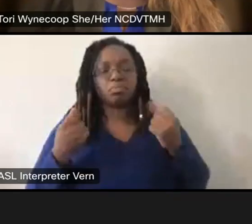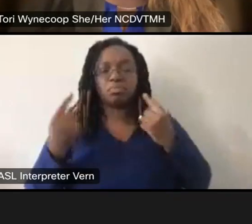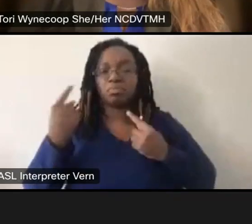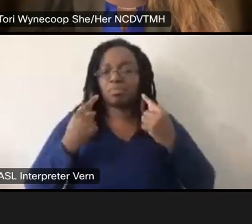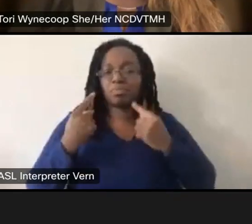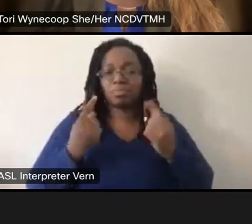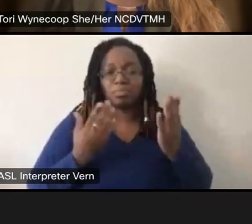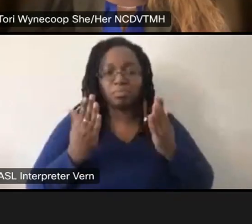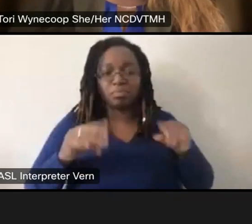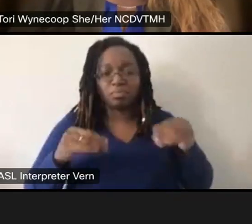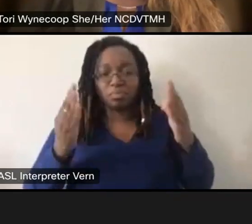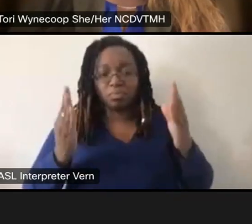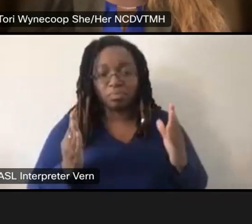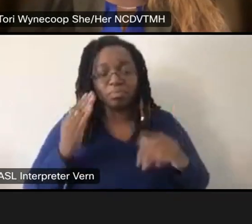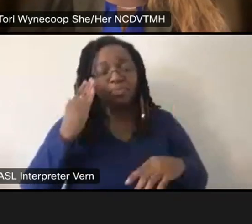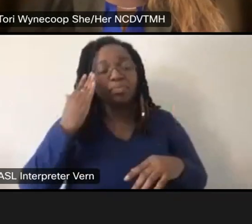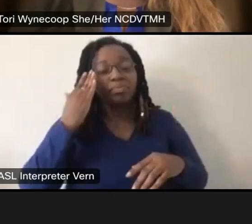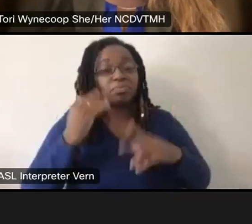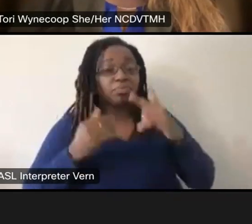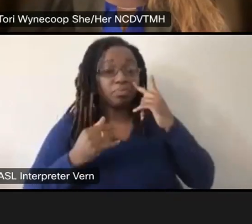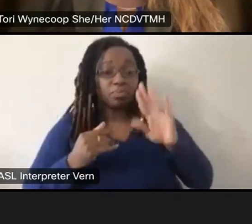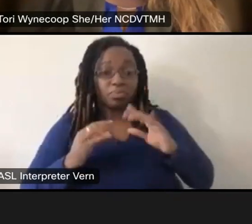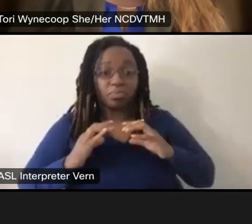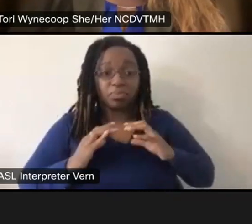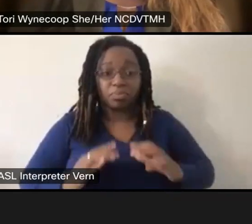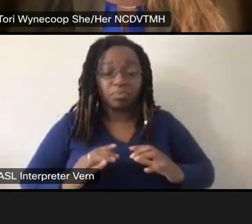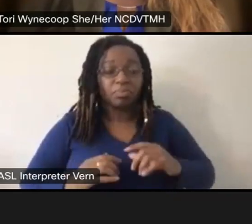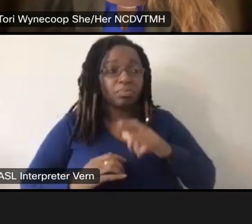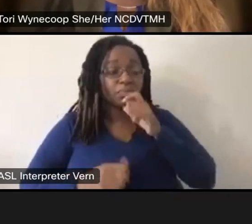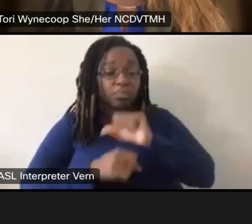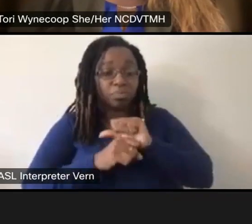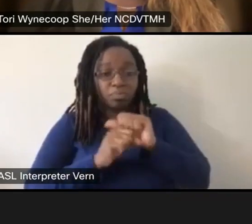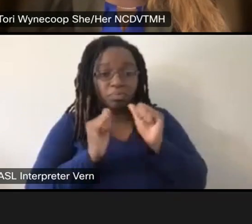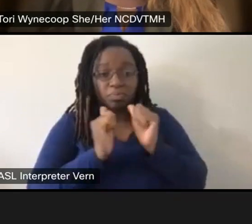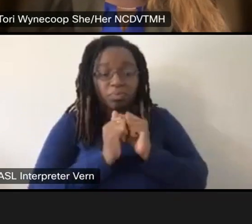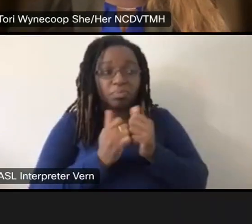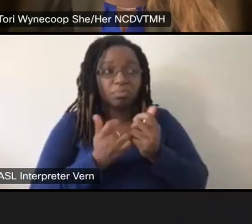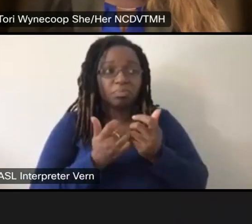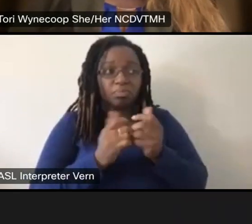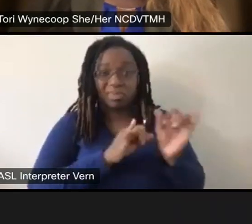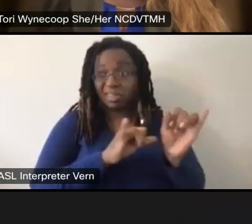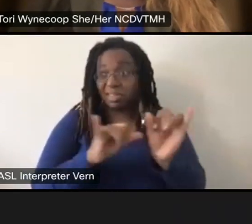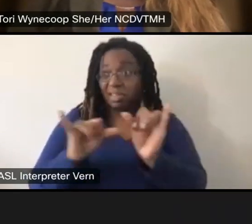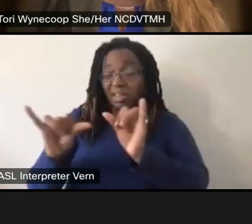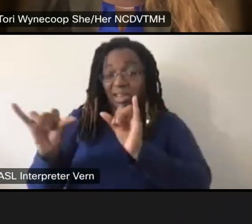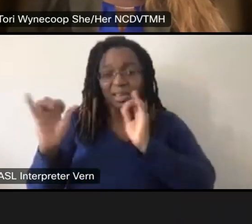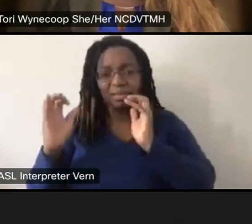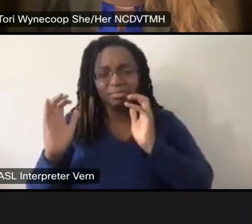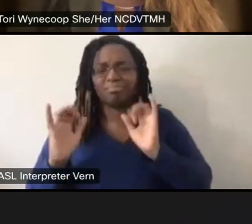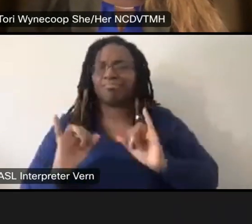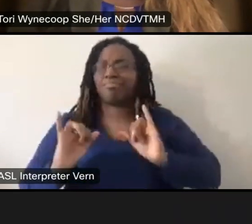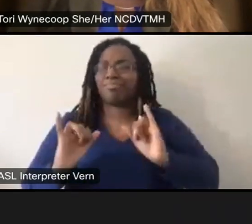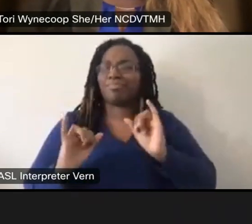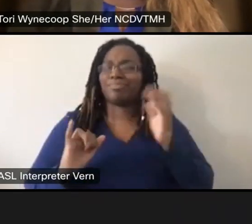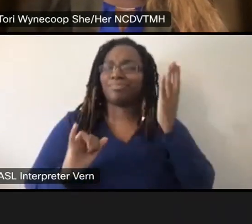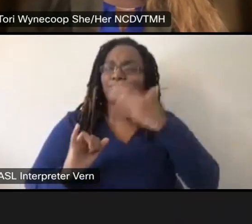providers, when you see your clientele and those that you're working with, is everyone kind of the same? Like, who are we not reaching? Who's not at the table